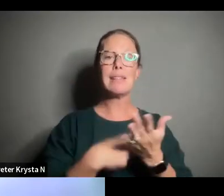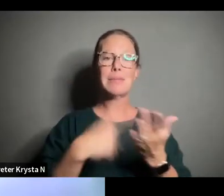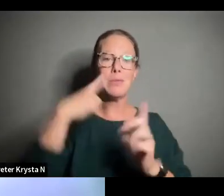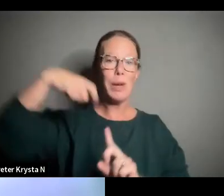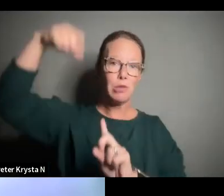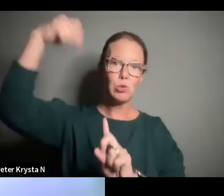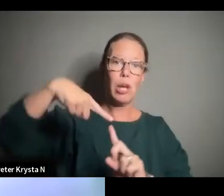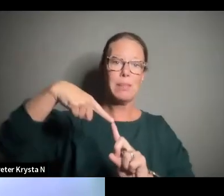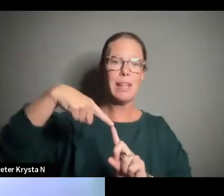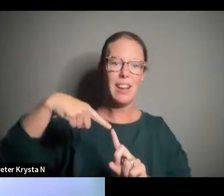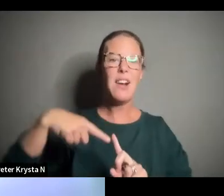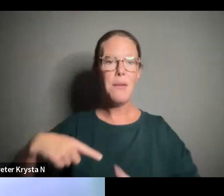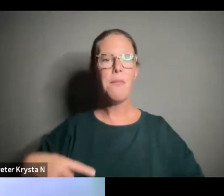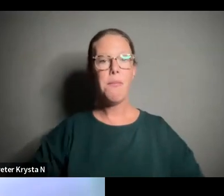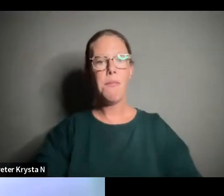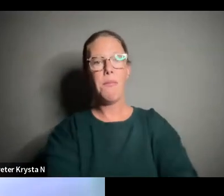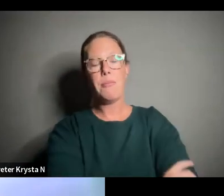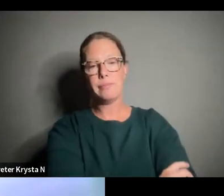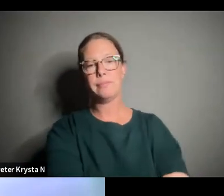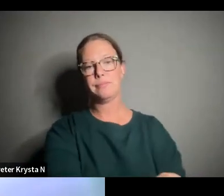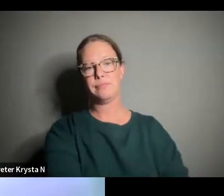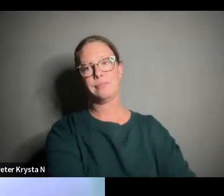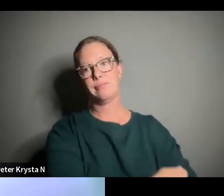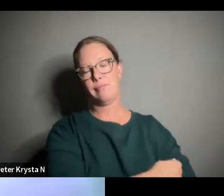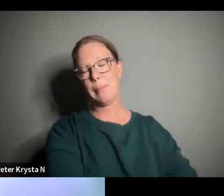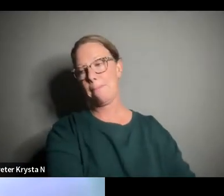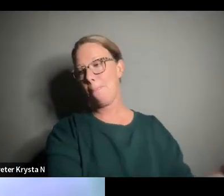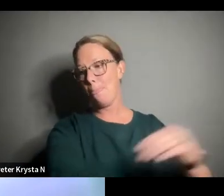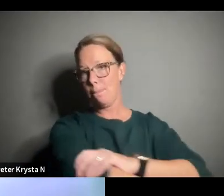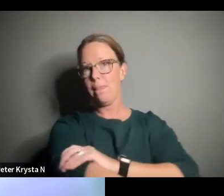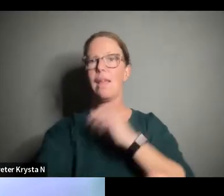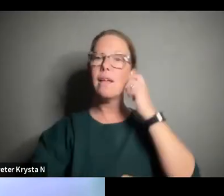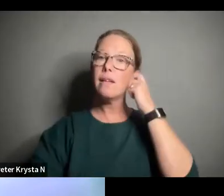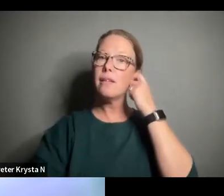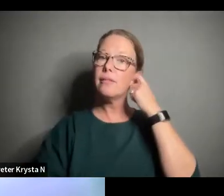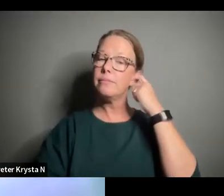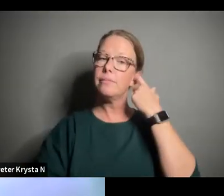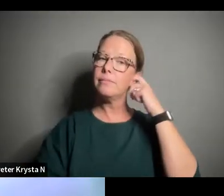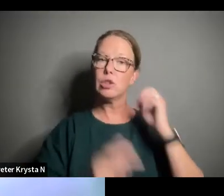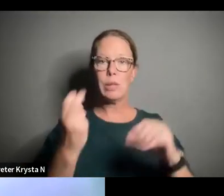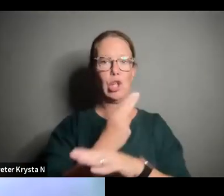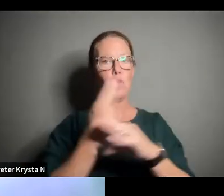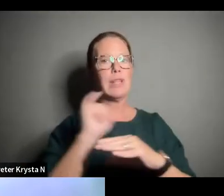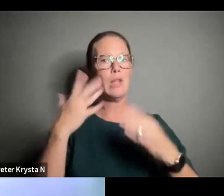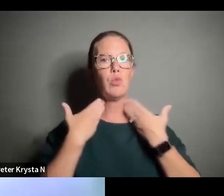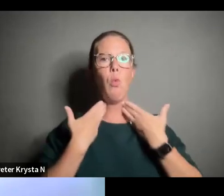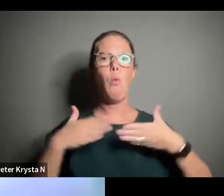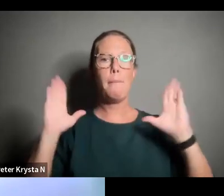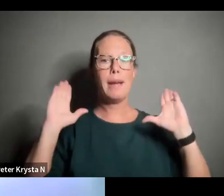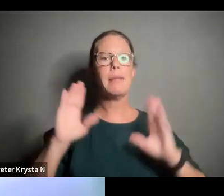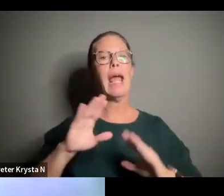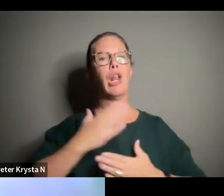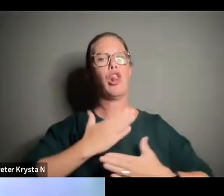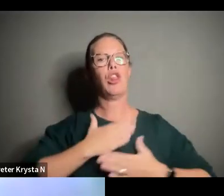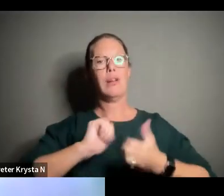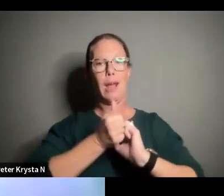like a diaphragm pacing, since it's electrodes. And so we can use this to start opening up those passageways and relearning how to